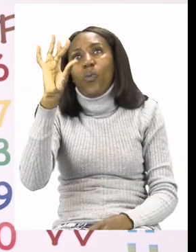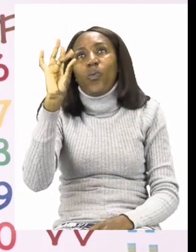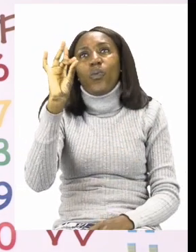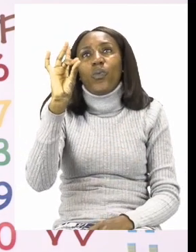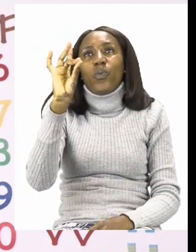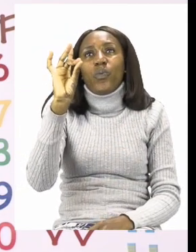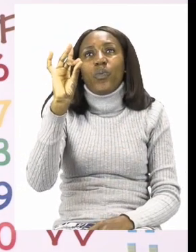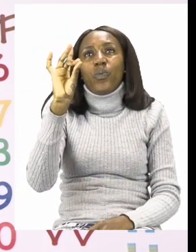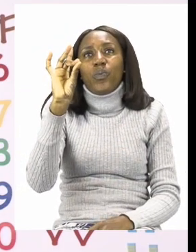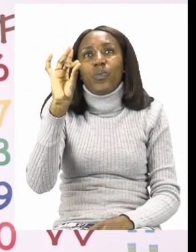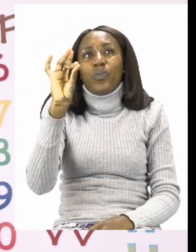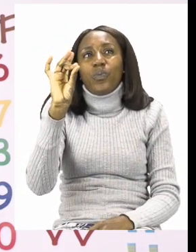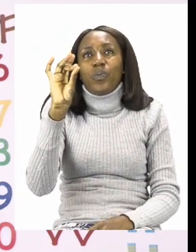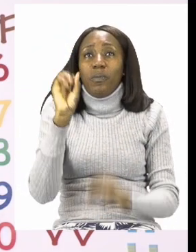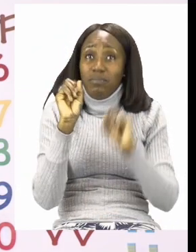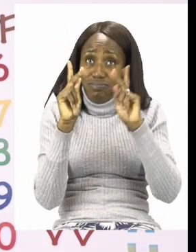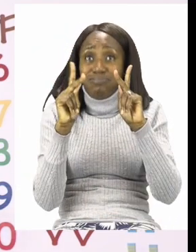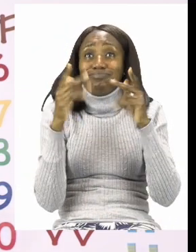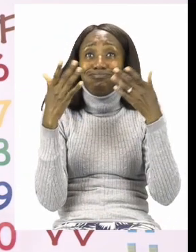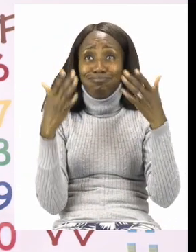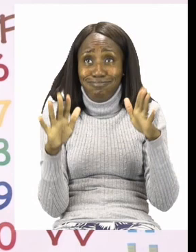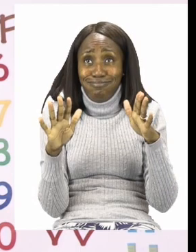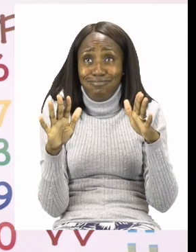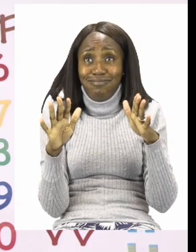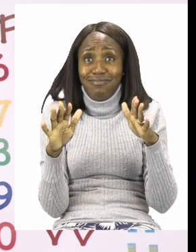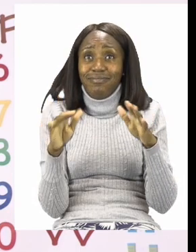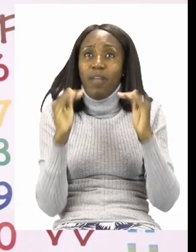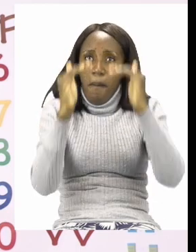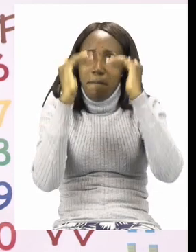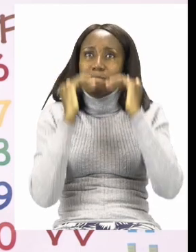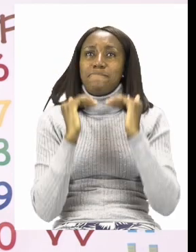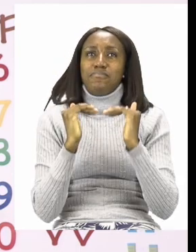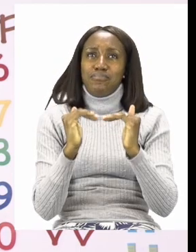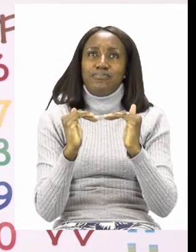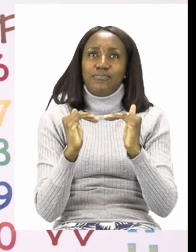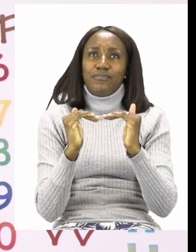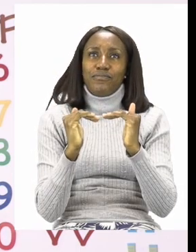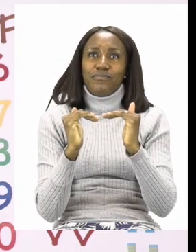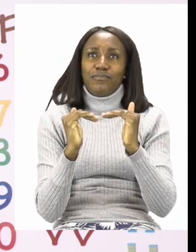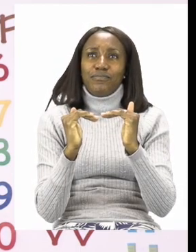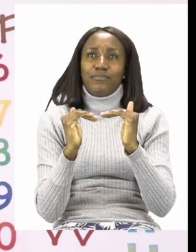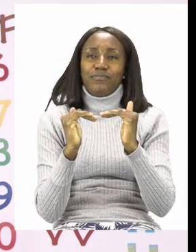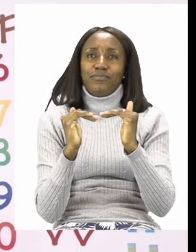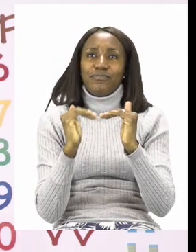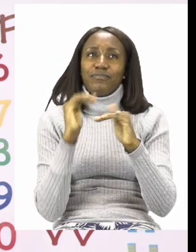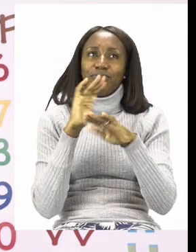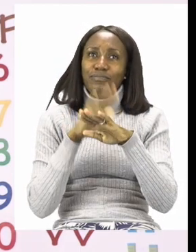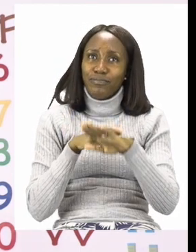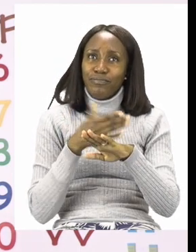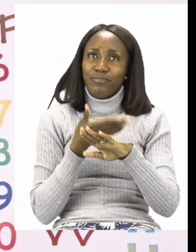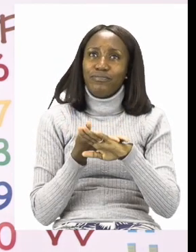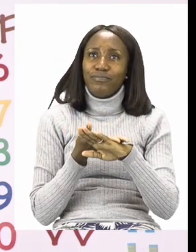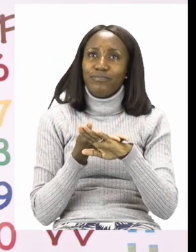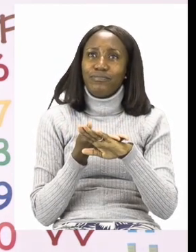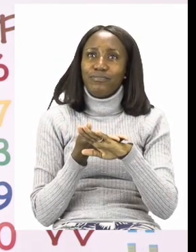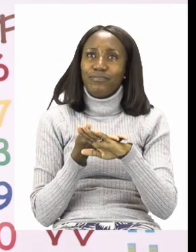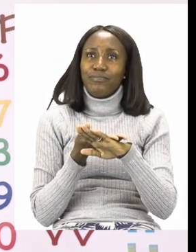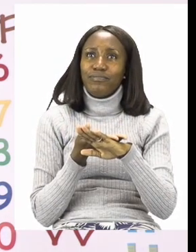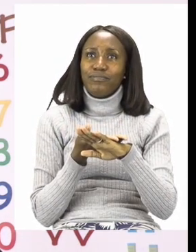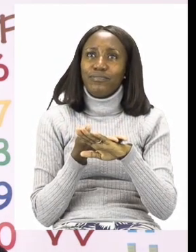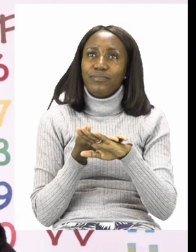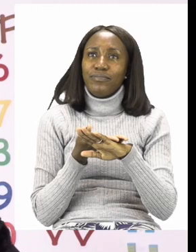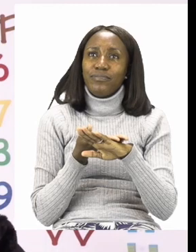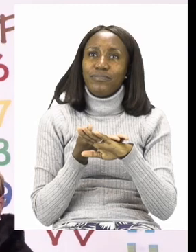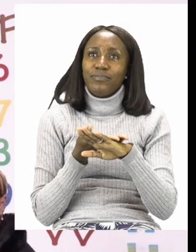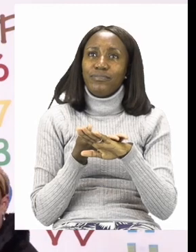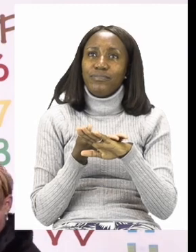There we go. Right, in the next one, this example, you find